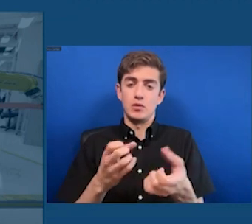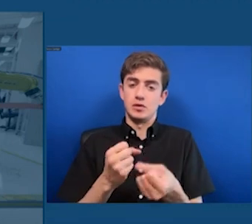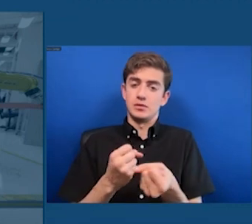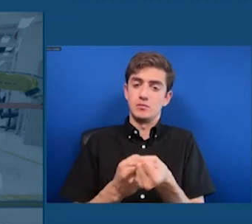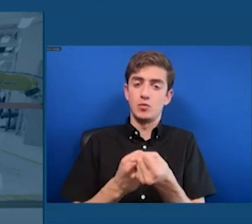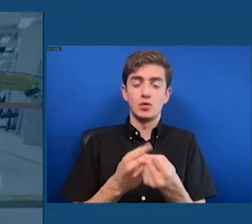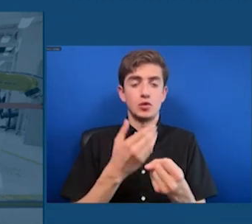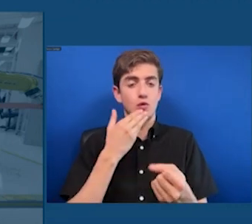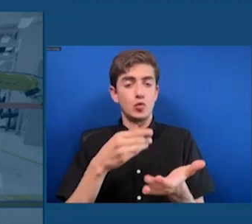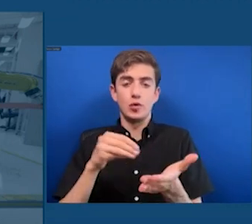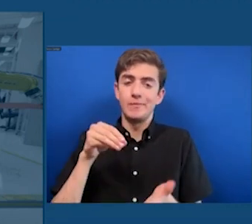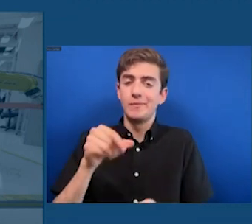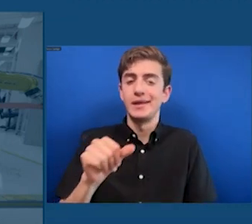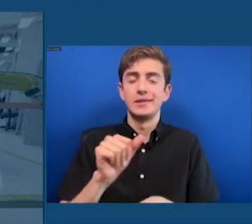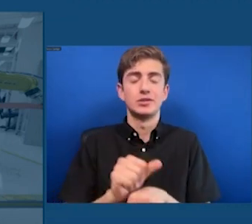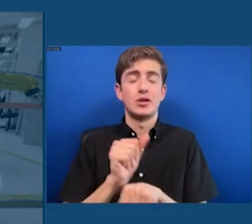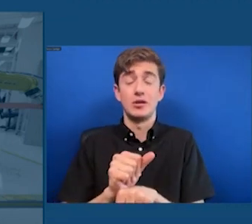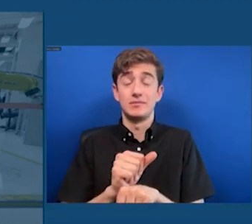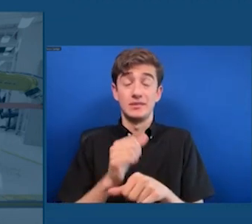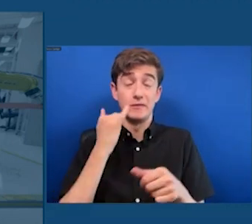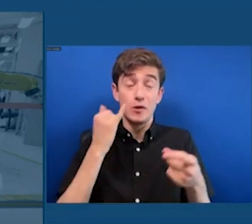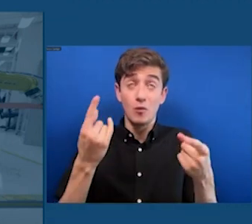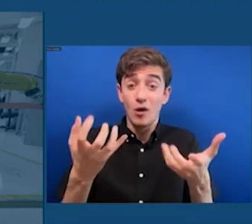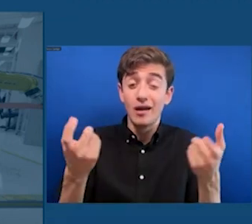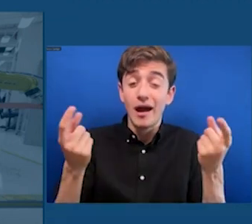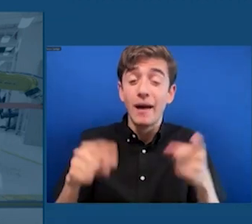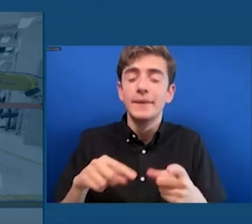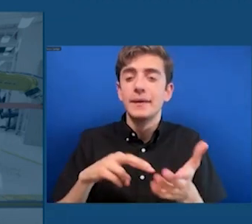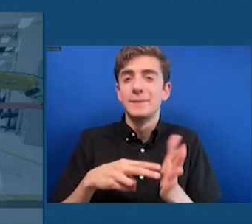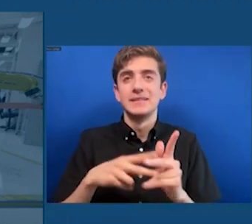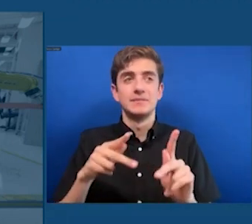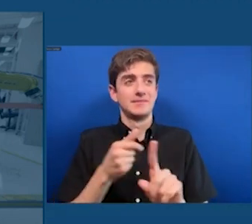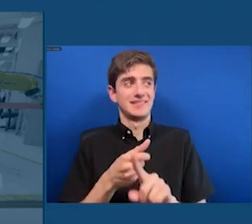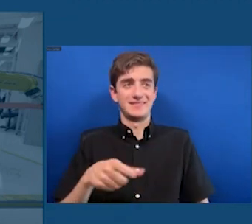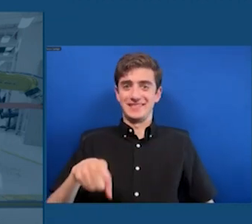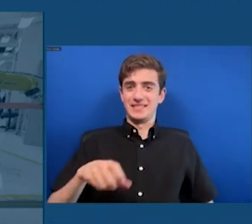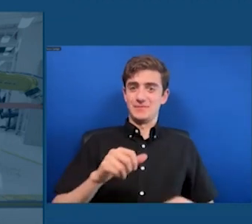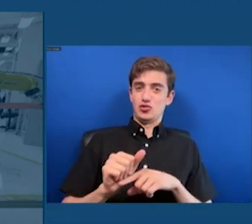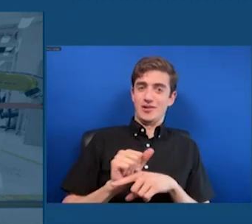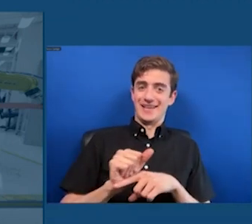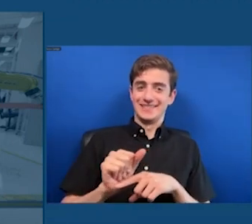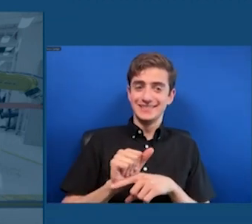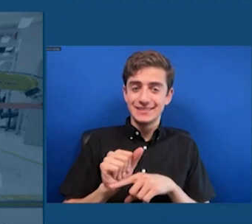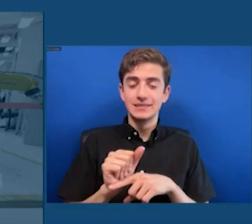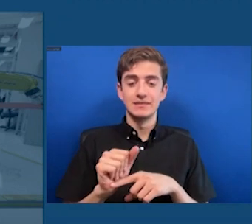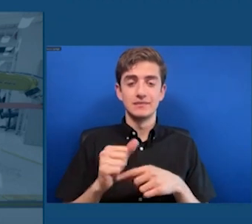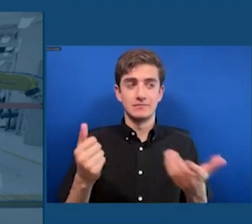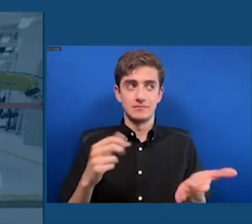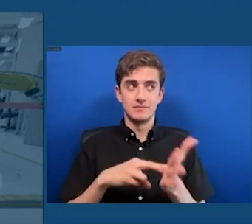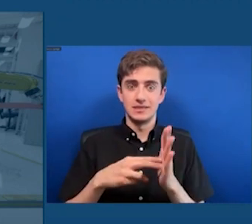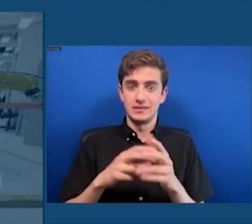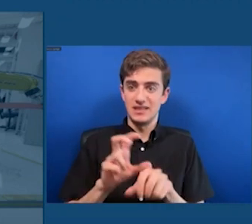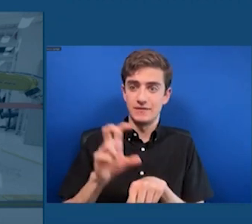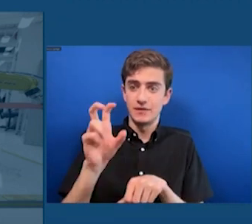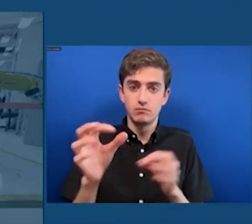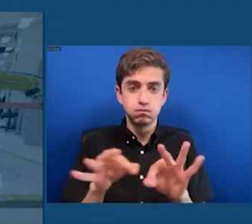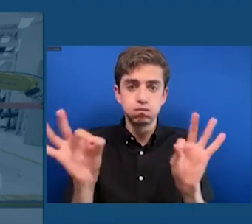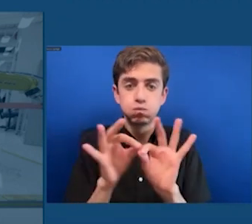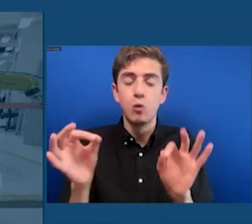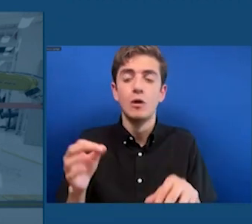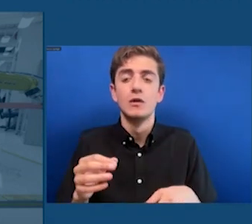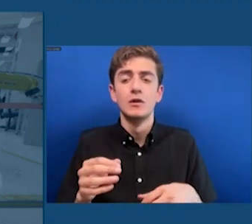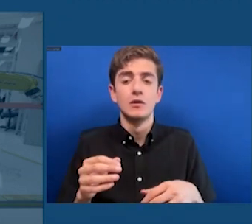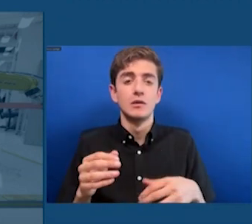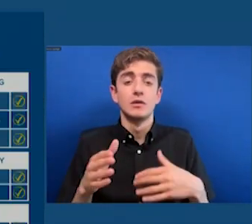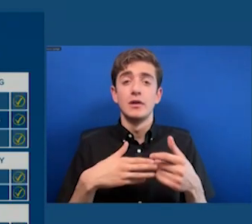manufacturing. People need to be trained. People need to be trained. That's why this investment is so important. Everywhere you look, from